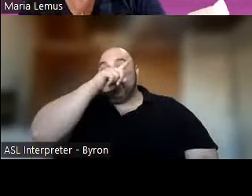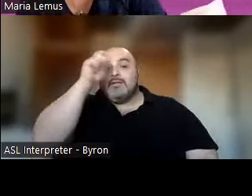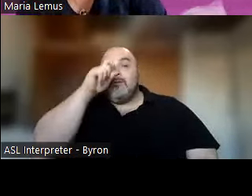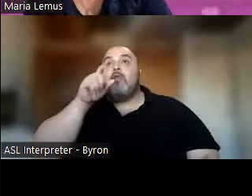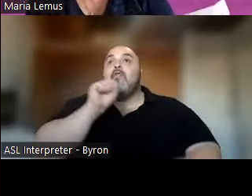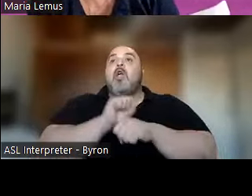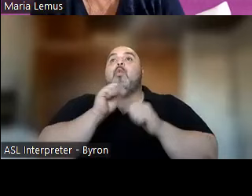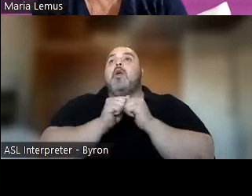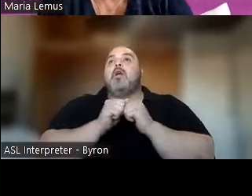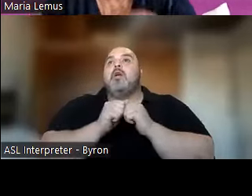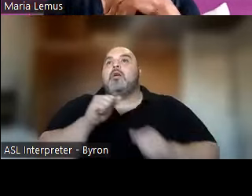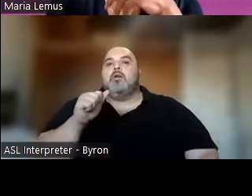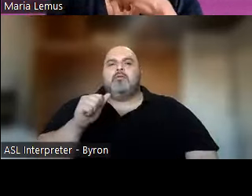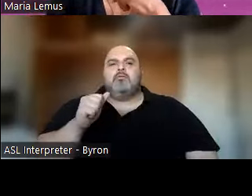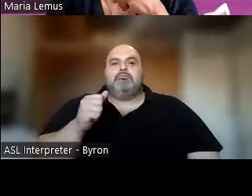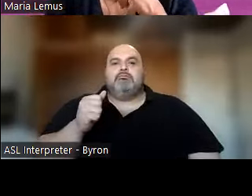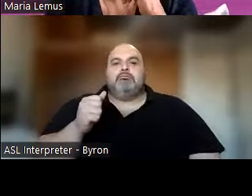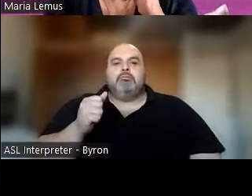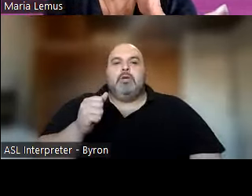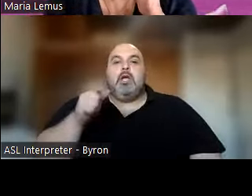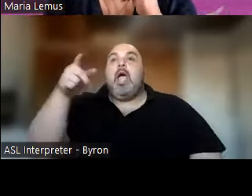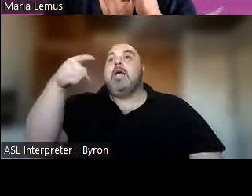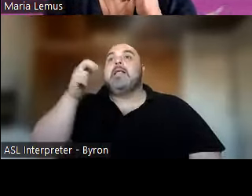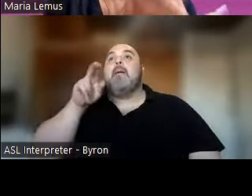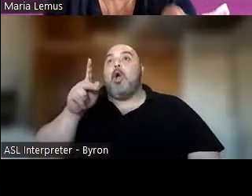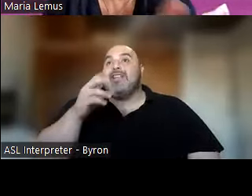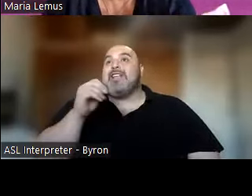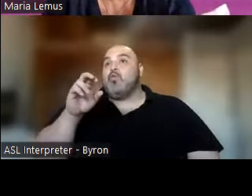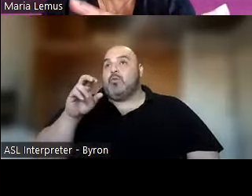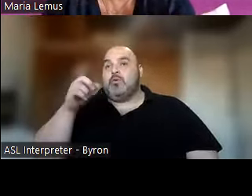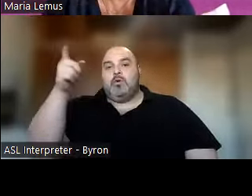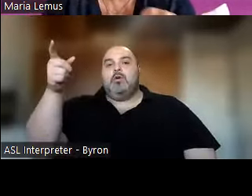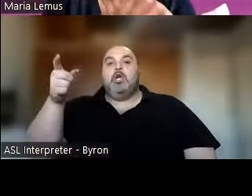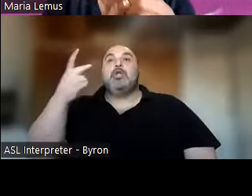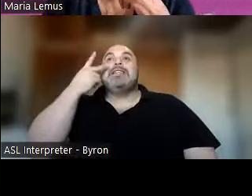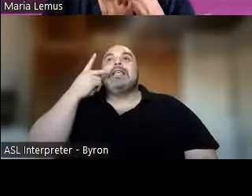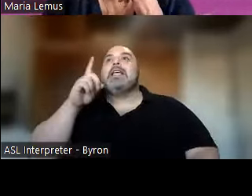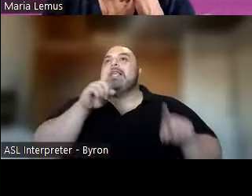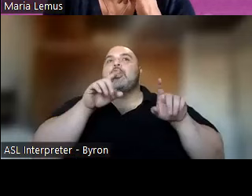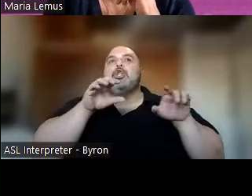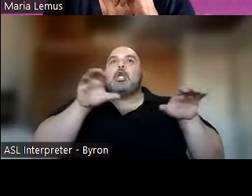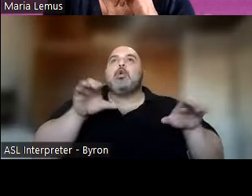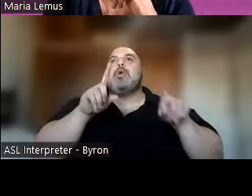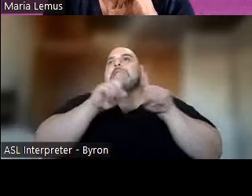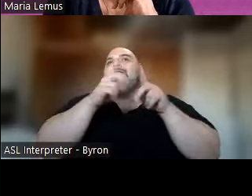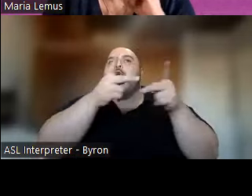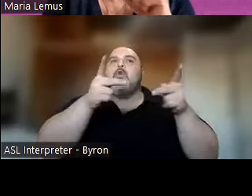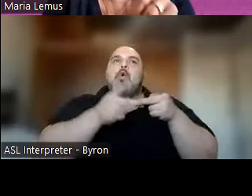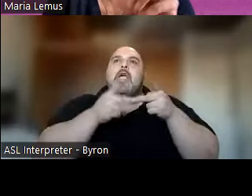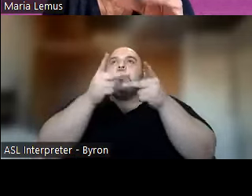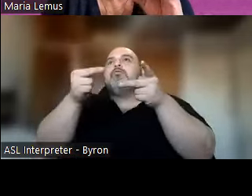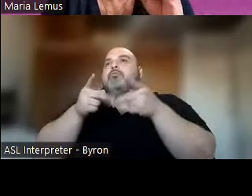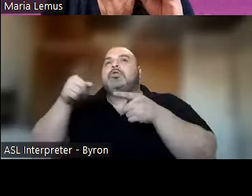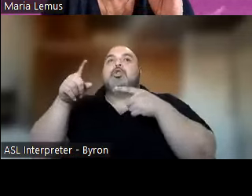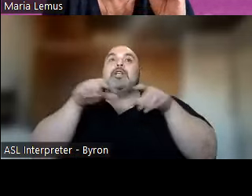with Parks and Rec and do them in the parks. And you'll see they do it in different locations and they do trainings. These